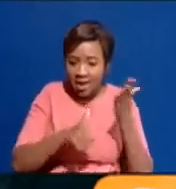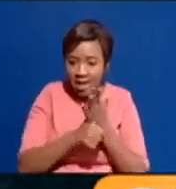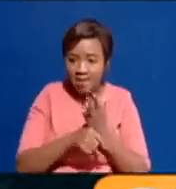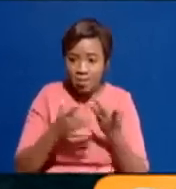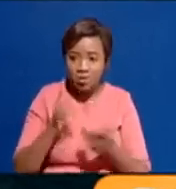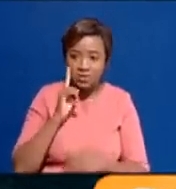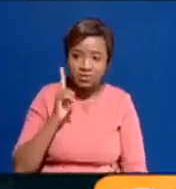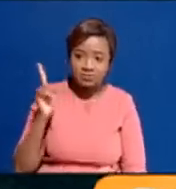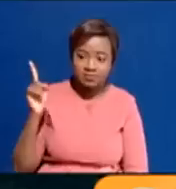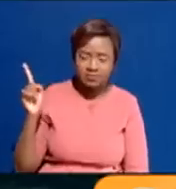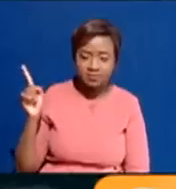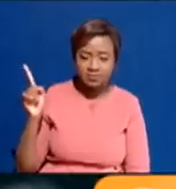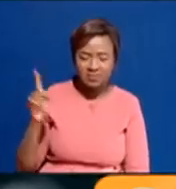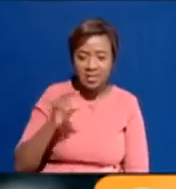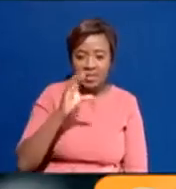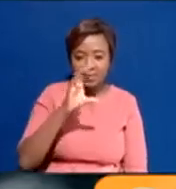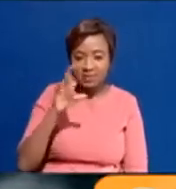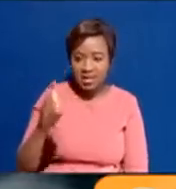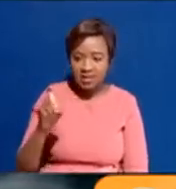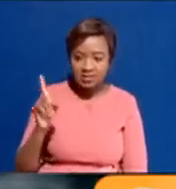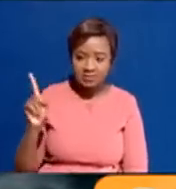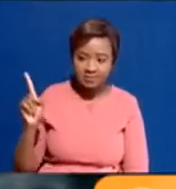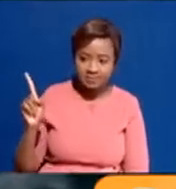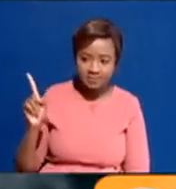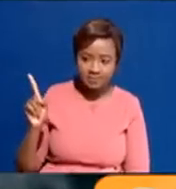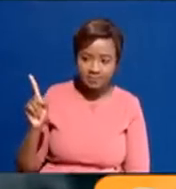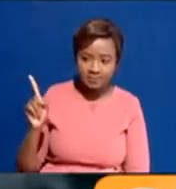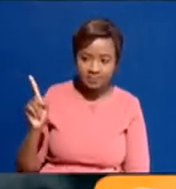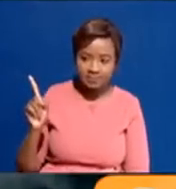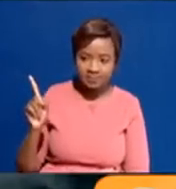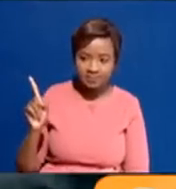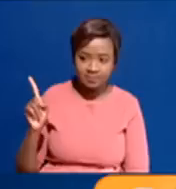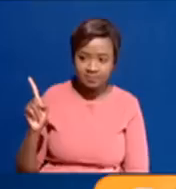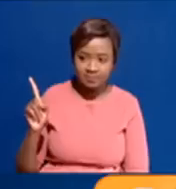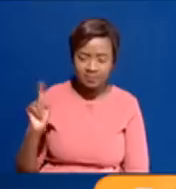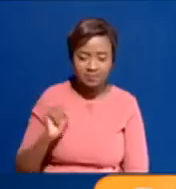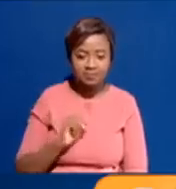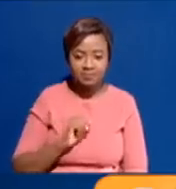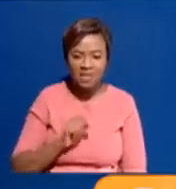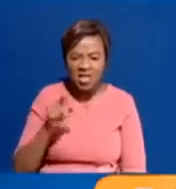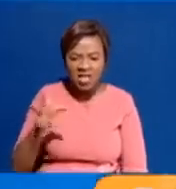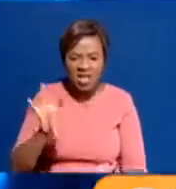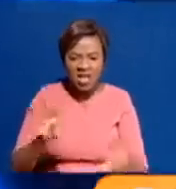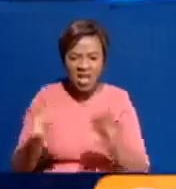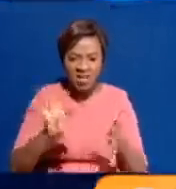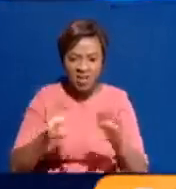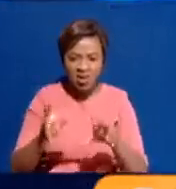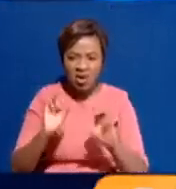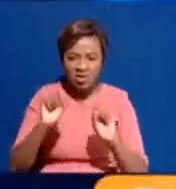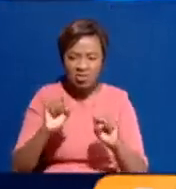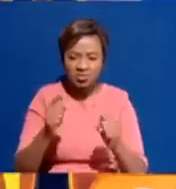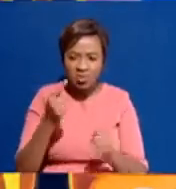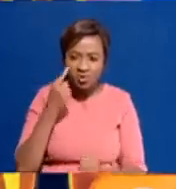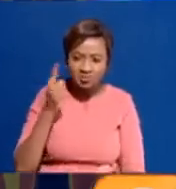gas, or chlorobenzylidin malonitrile, is a chemical agent that causes eye, nose and